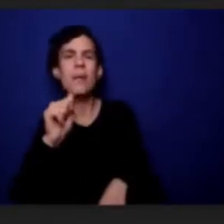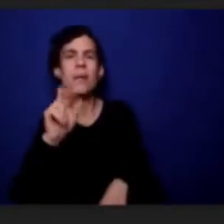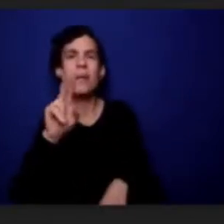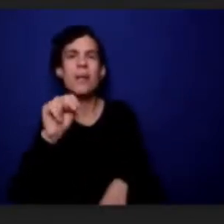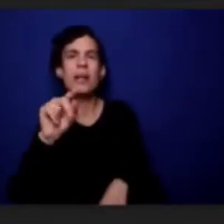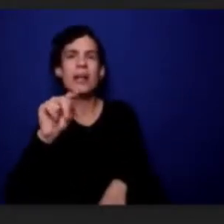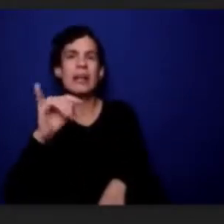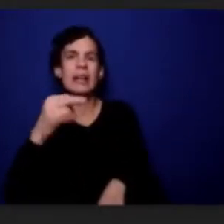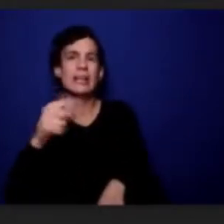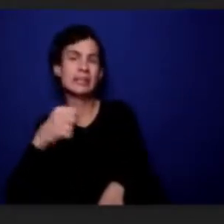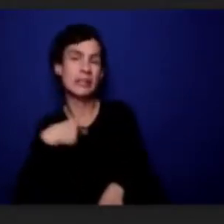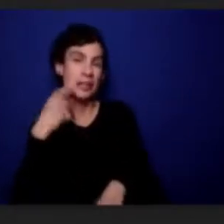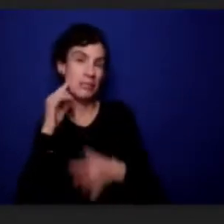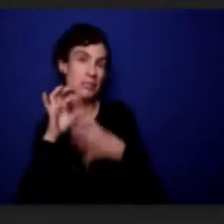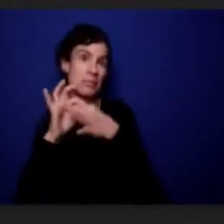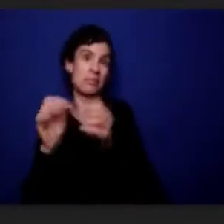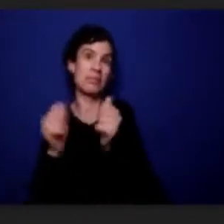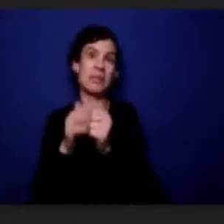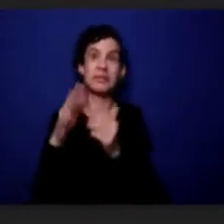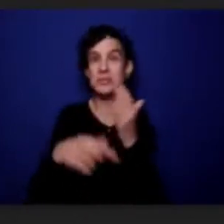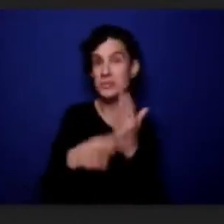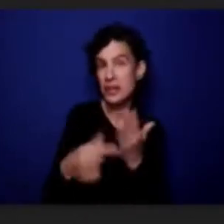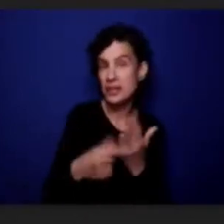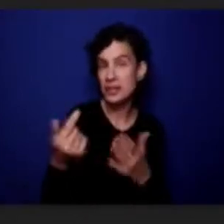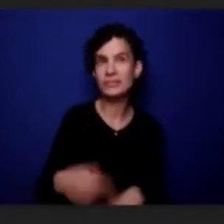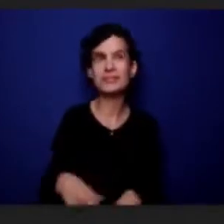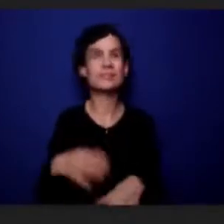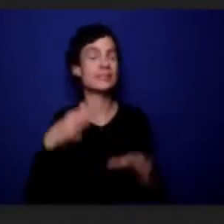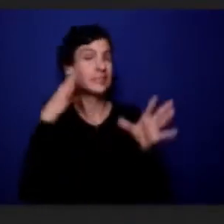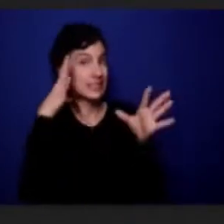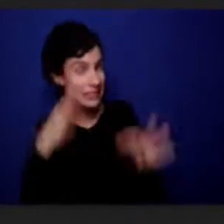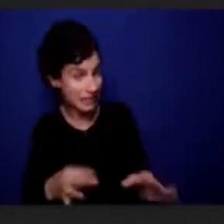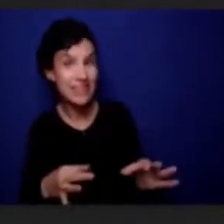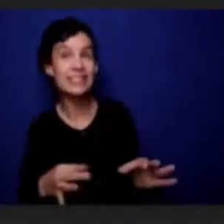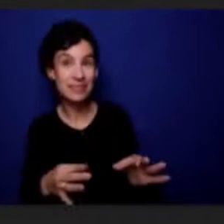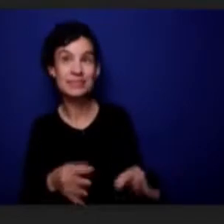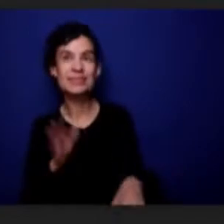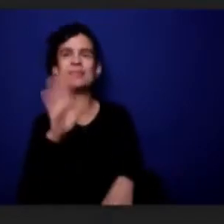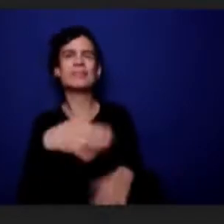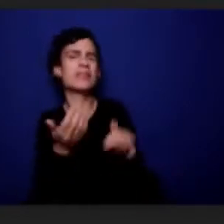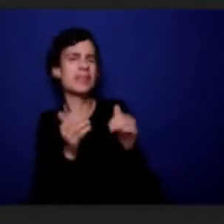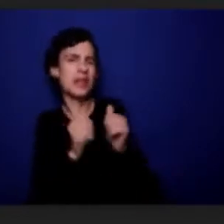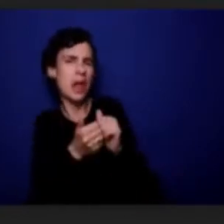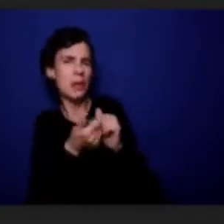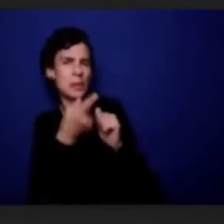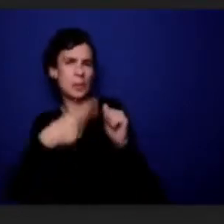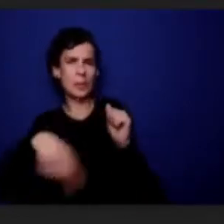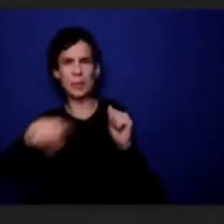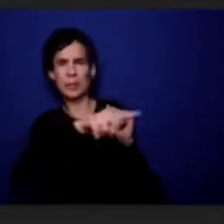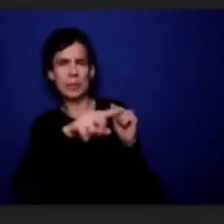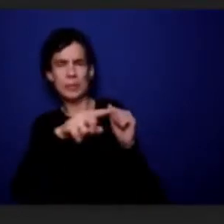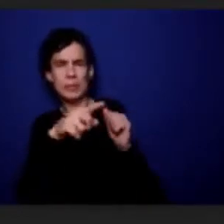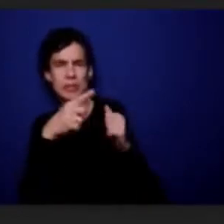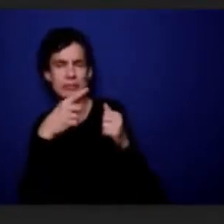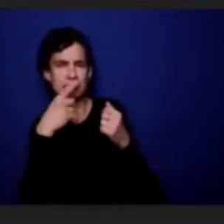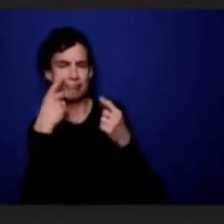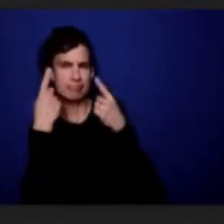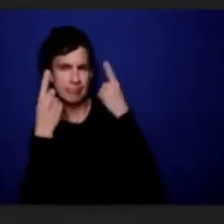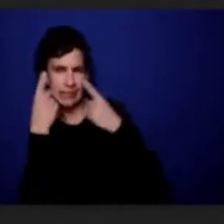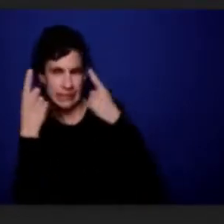trace or haunting, intentional or otherwise, of past production. Yeah, that I thought would be a good fit with your